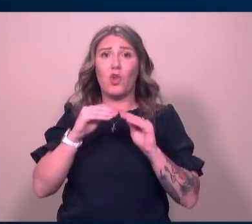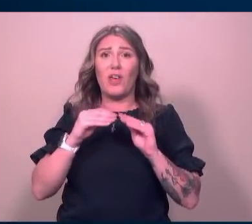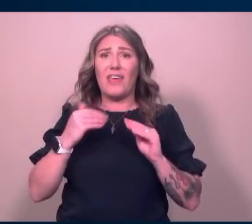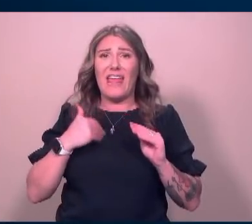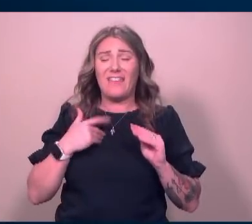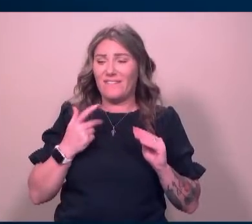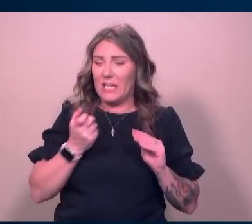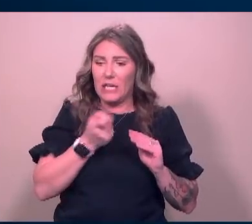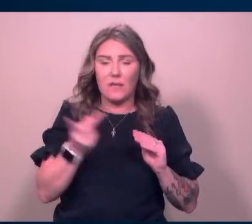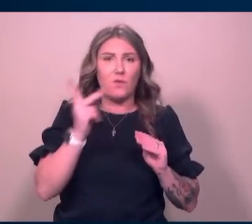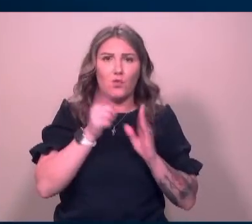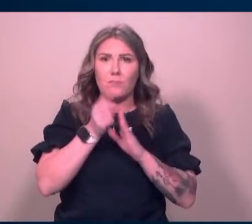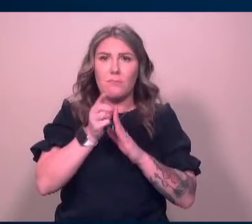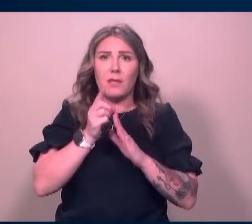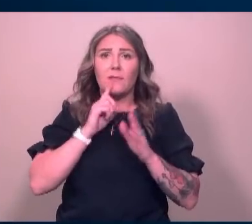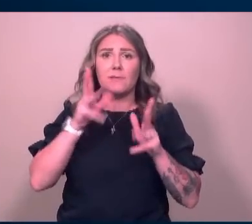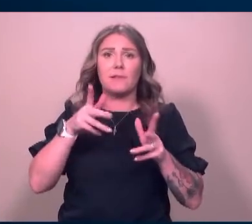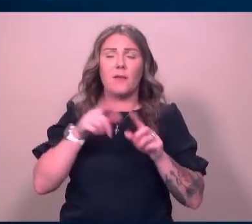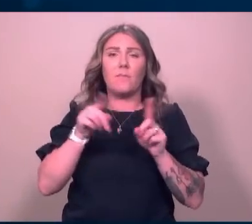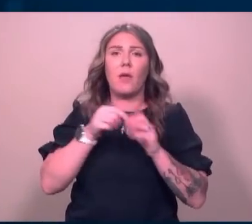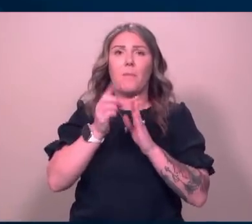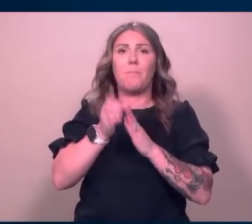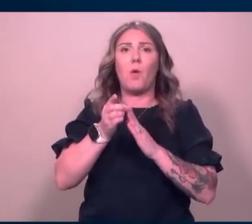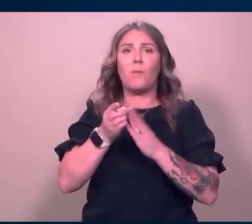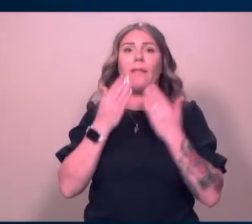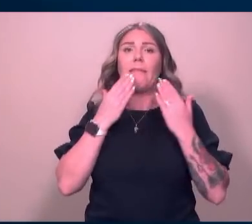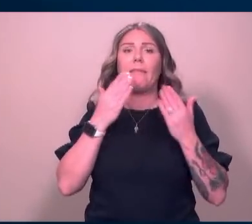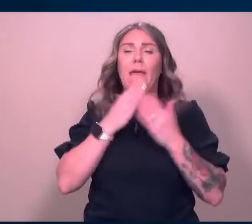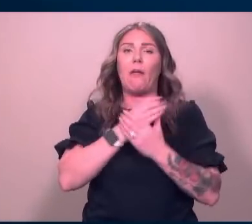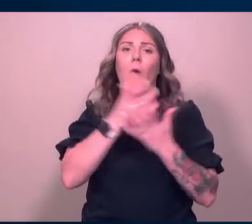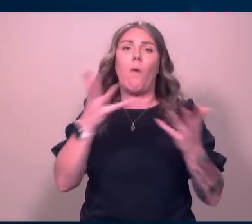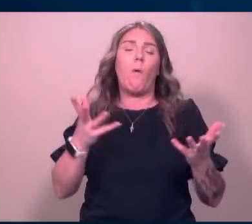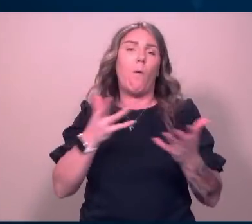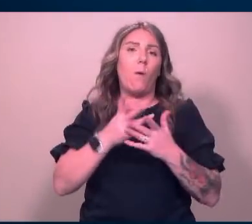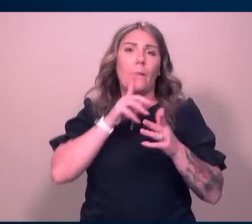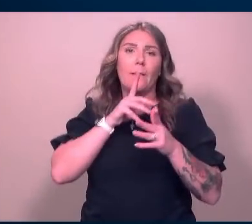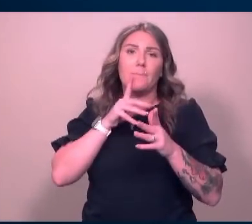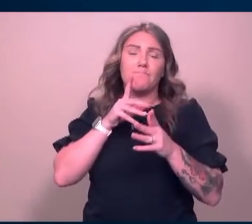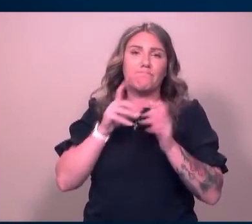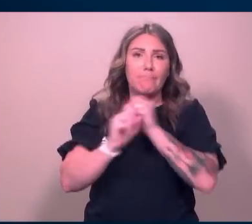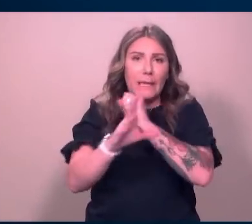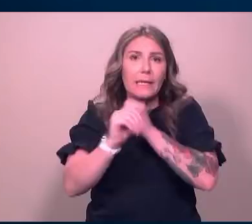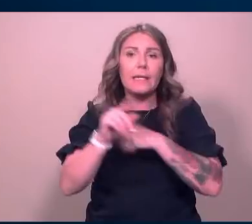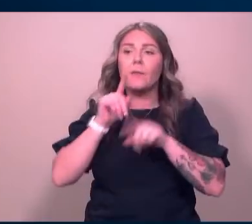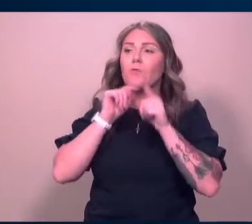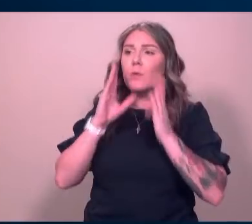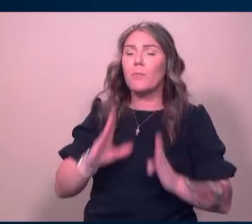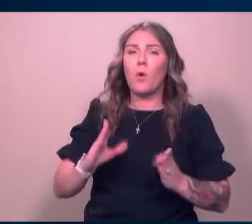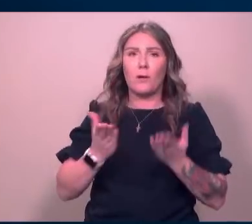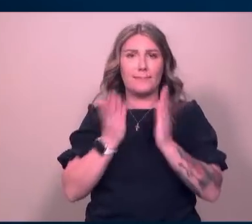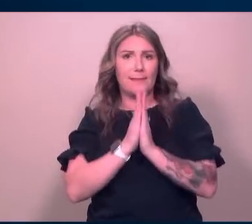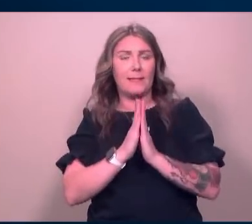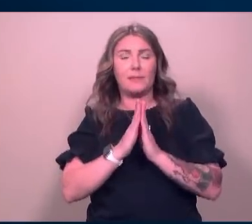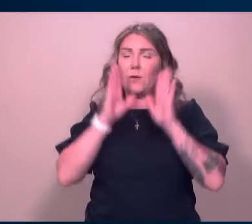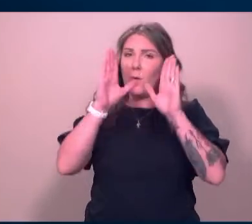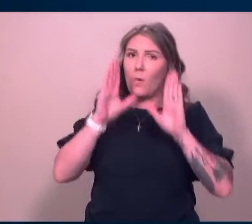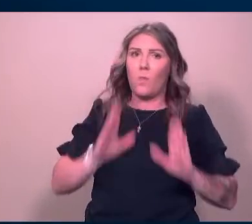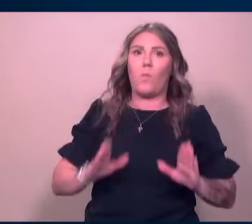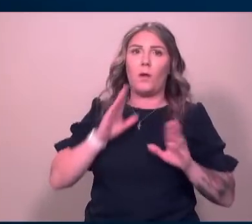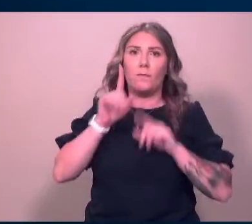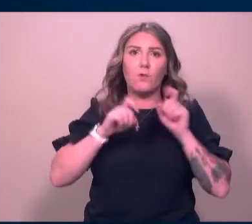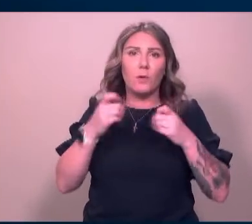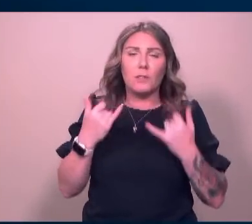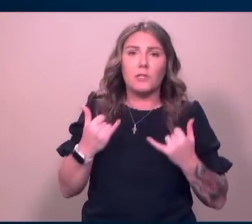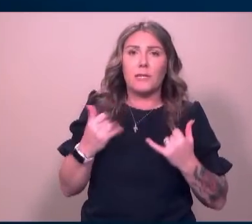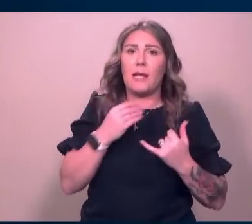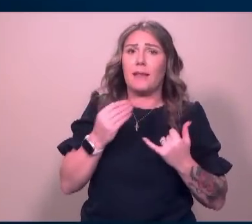just a few minutes, but I do want to take a moment to thank all of our media partners, our reporters, for asking such excellent, thoughtful questions today. And